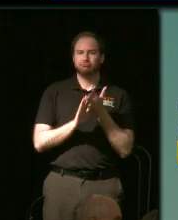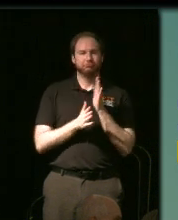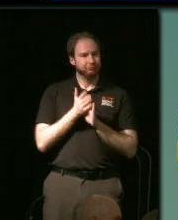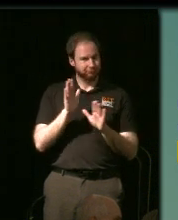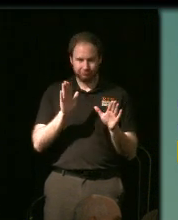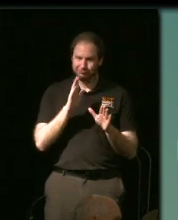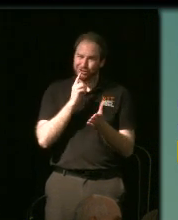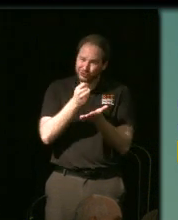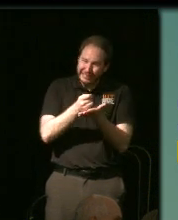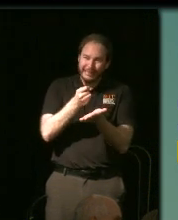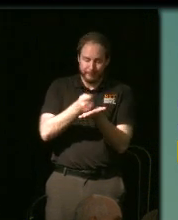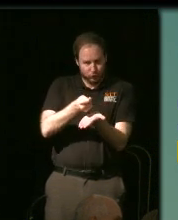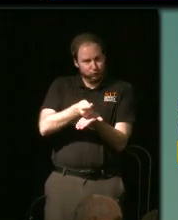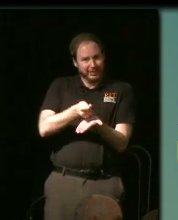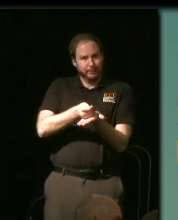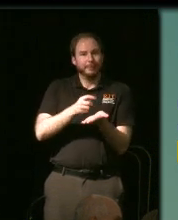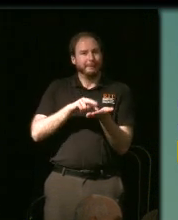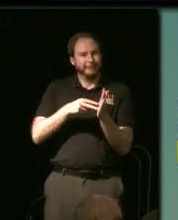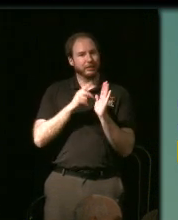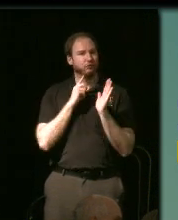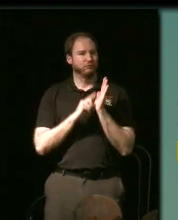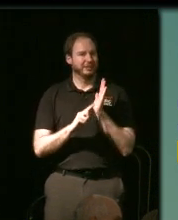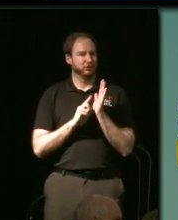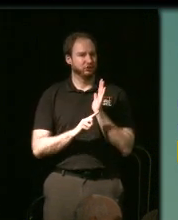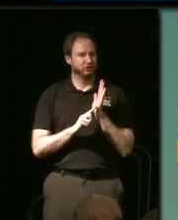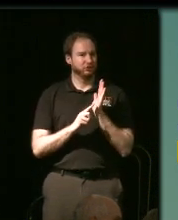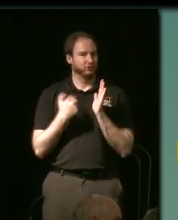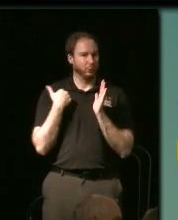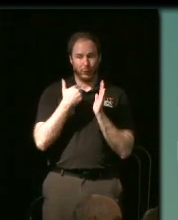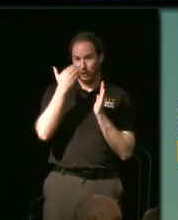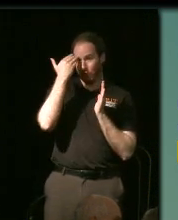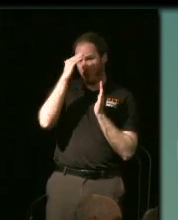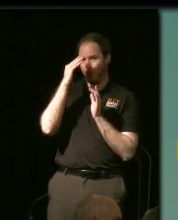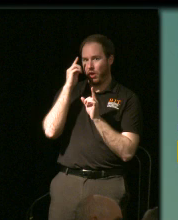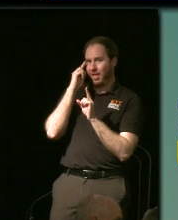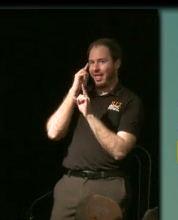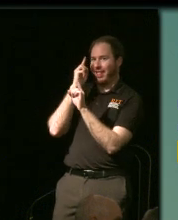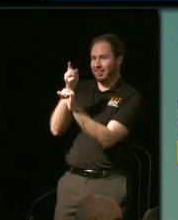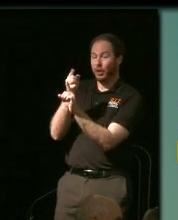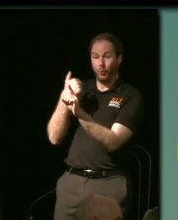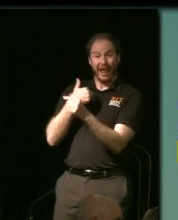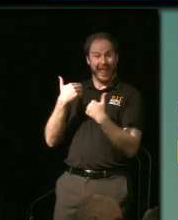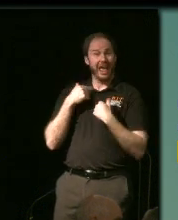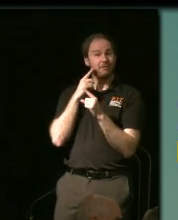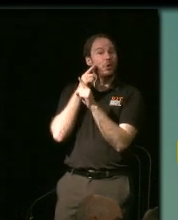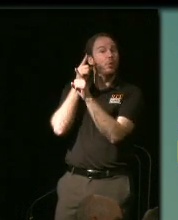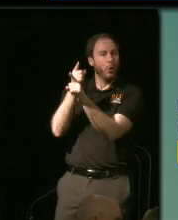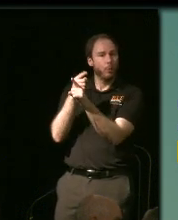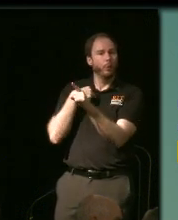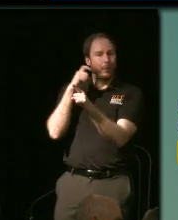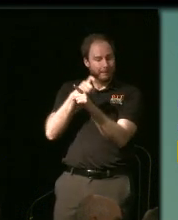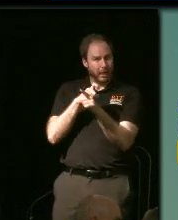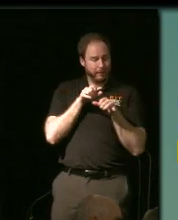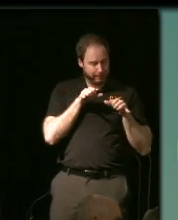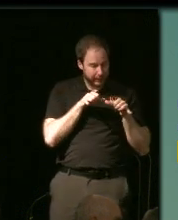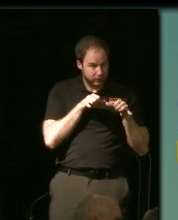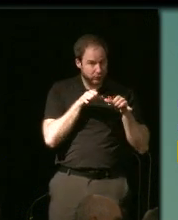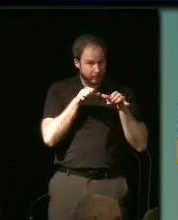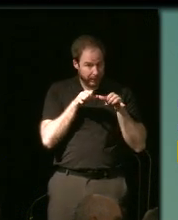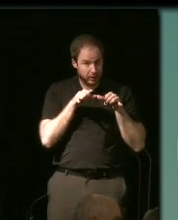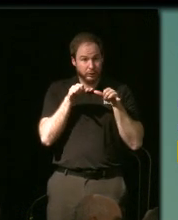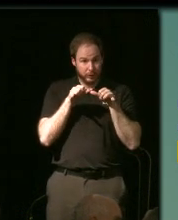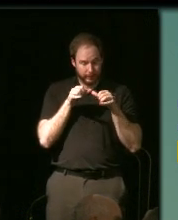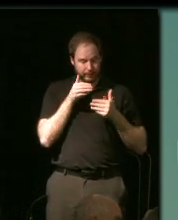Clinical trials are research. We don't know what the endpoint's going to be. It's incremental research where we